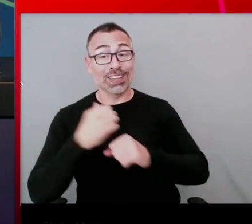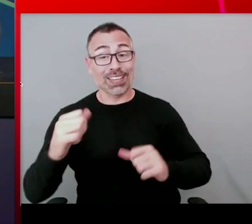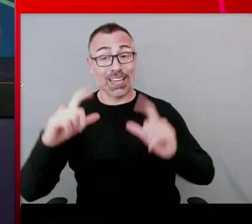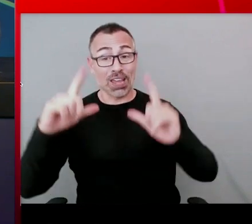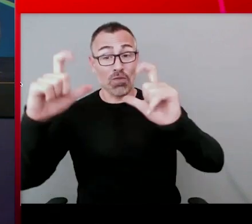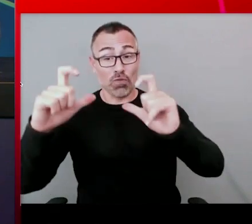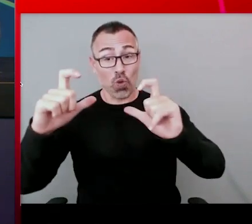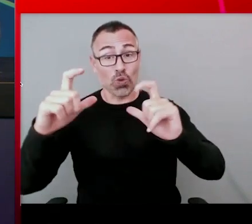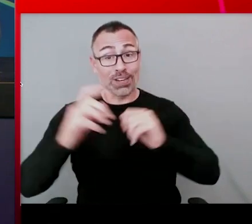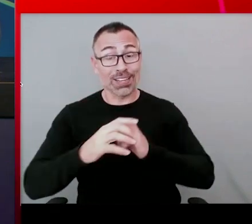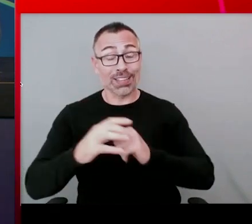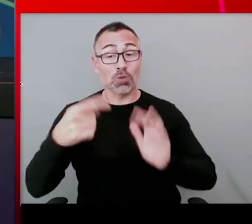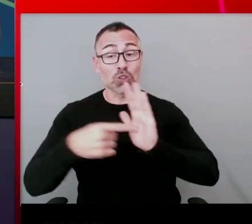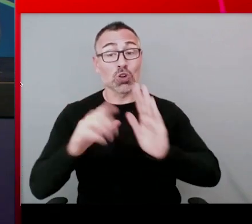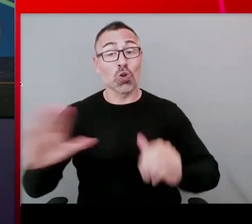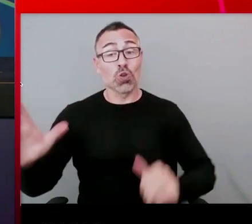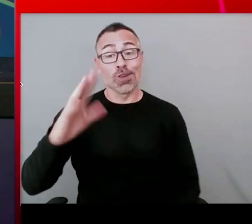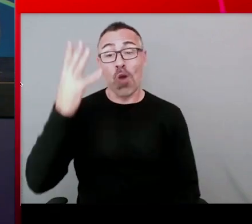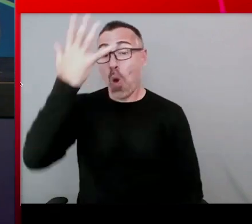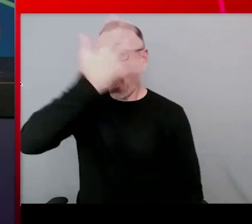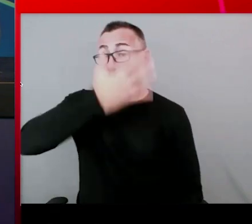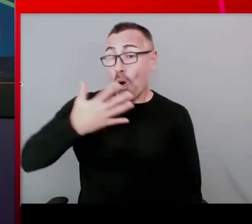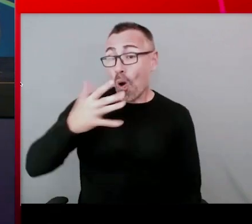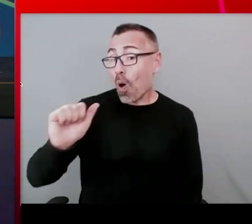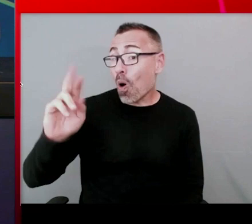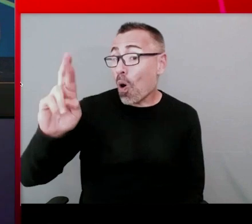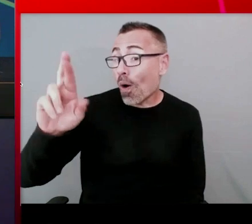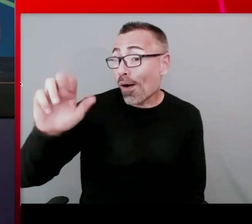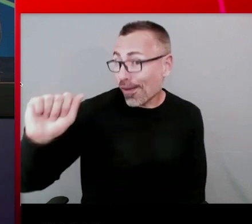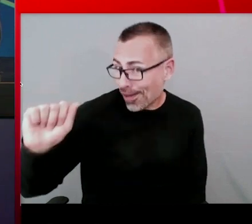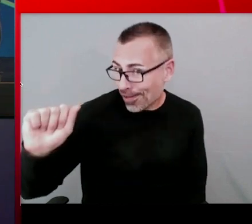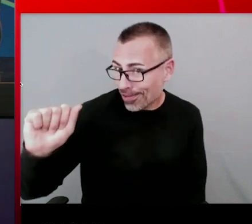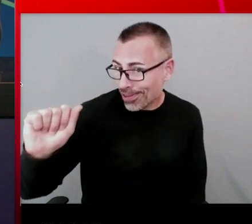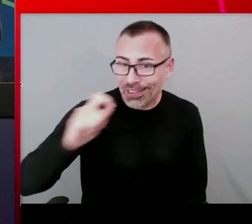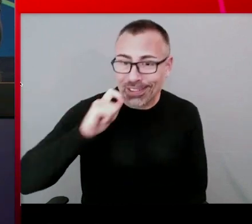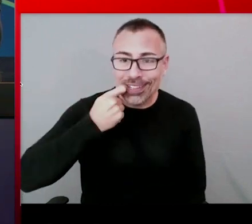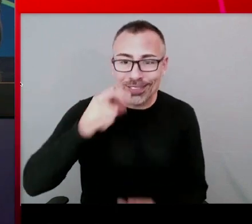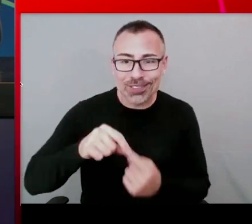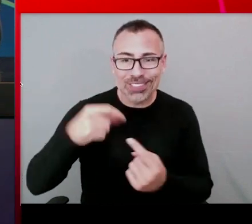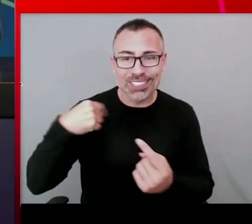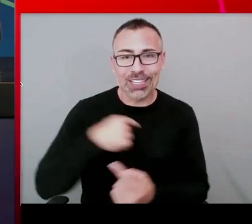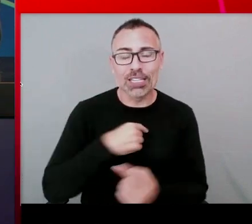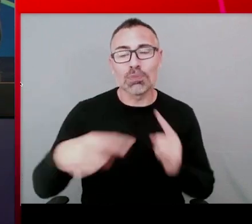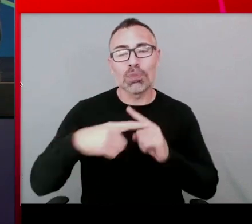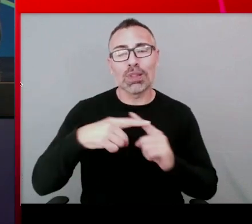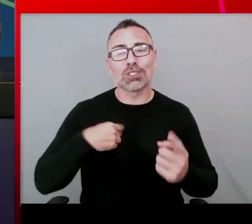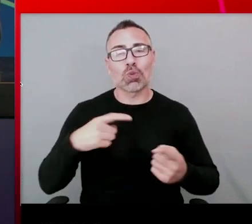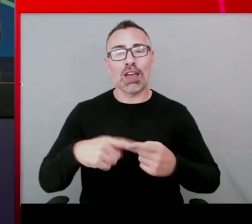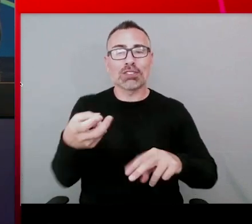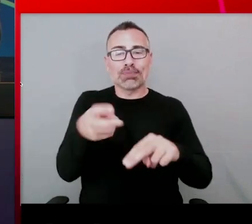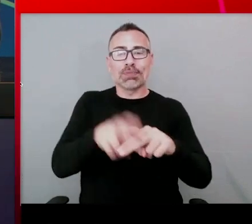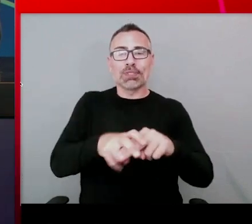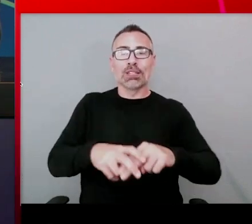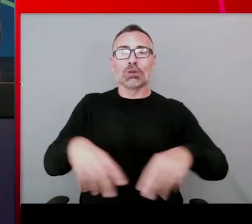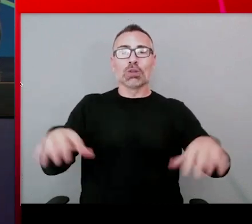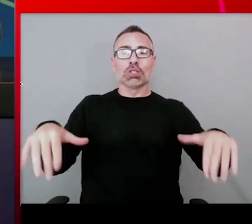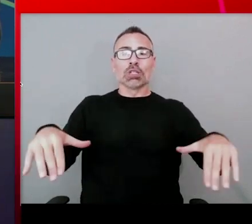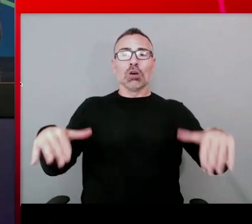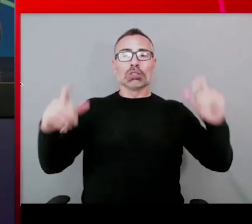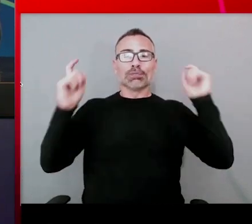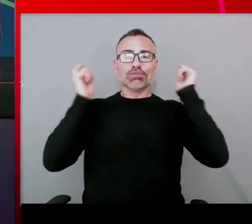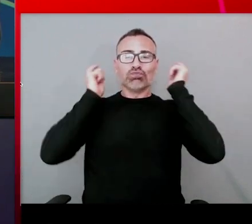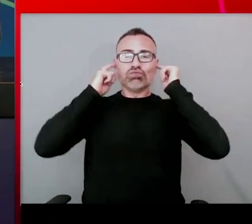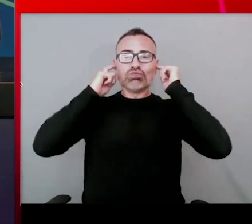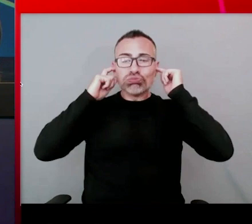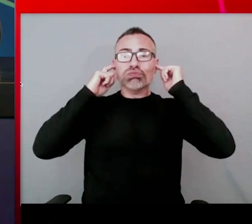aura. That's kind of cool, unique to us. And there's some chairs where you can chill out to vibes. Like it gives you some